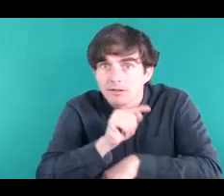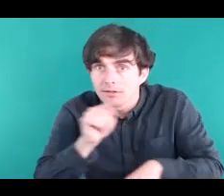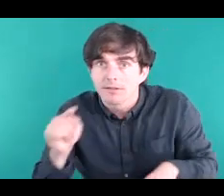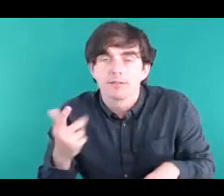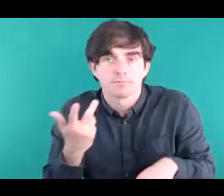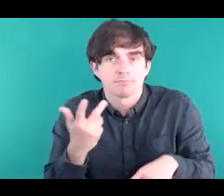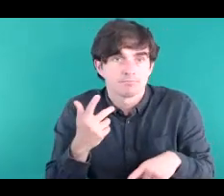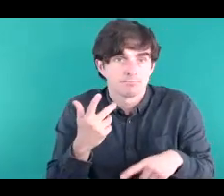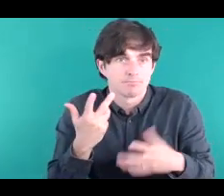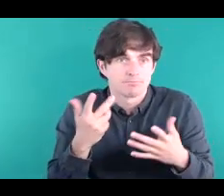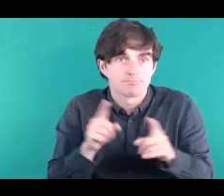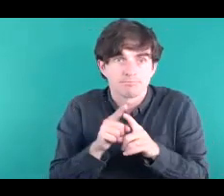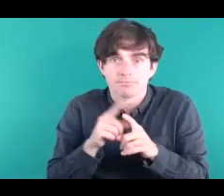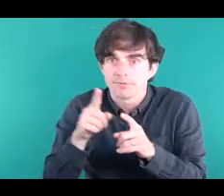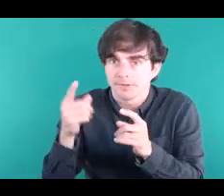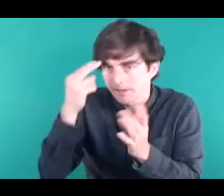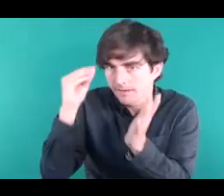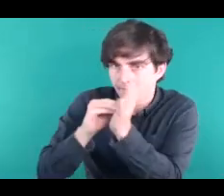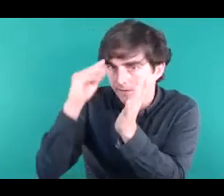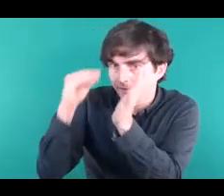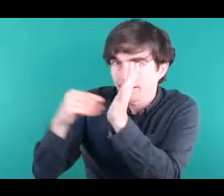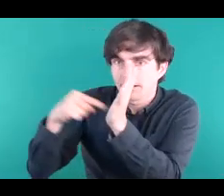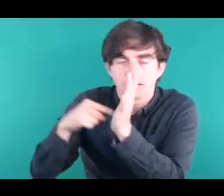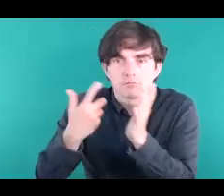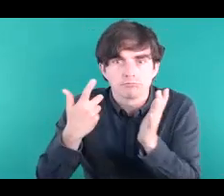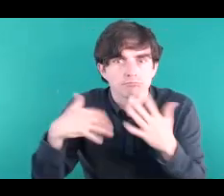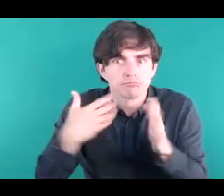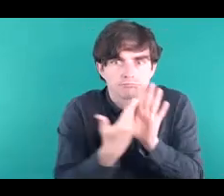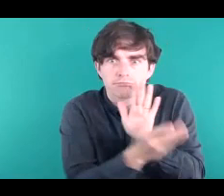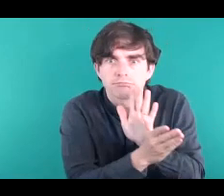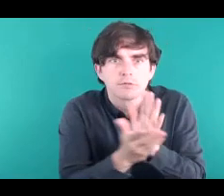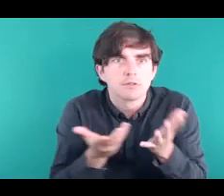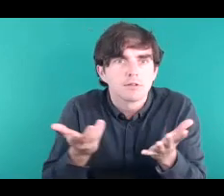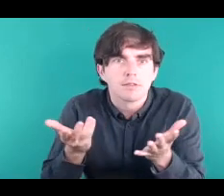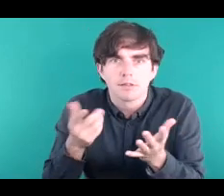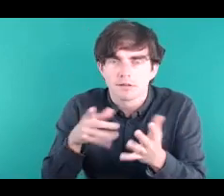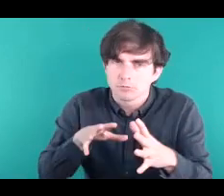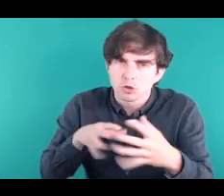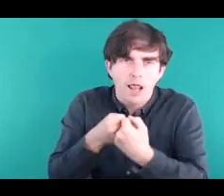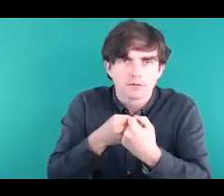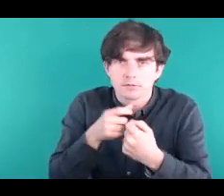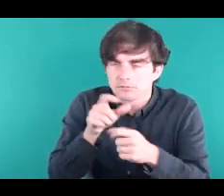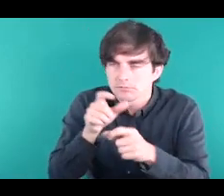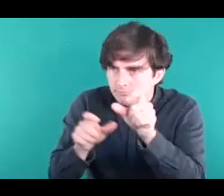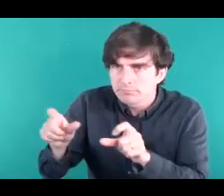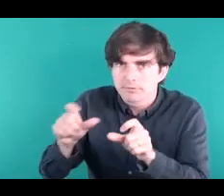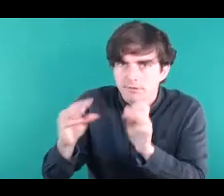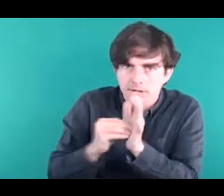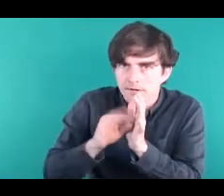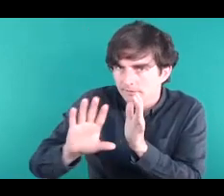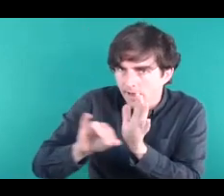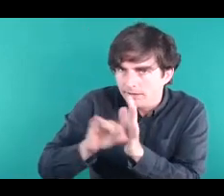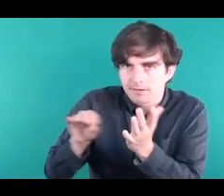talking to individual countries about. We've spoken to Alex and his team about, and we will continue pushing for. Next